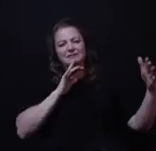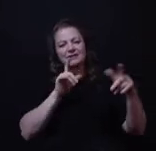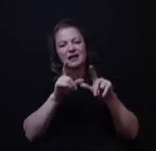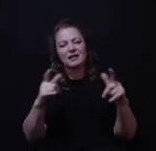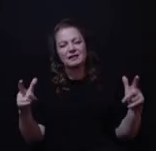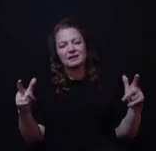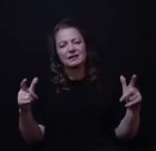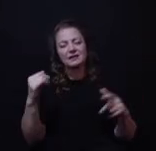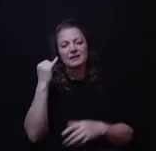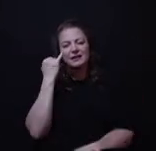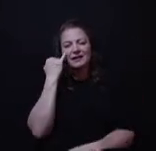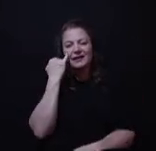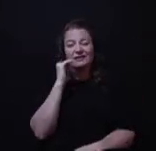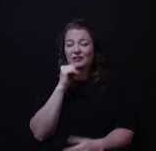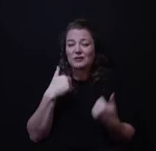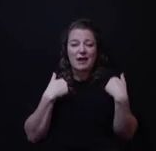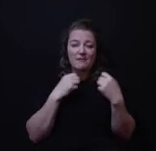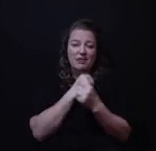if I don't love,